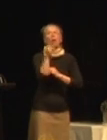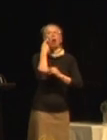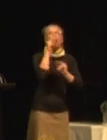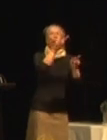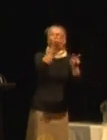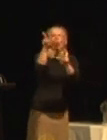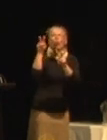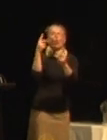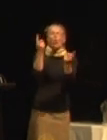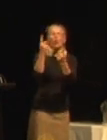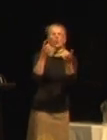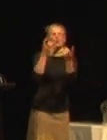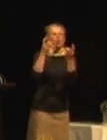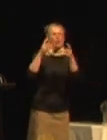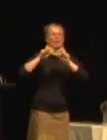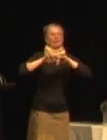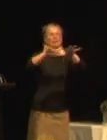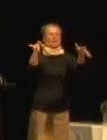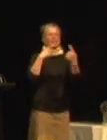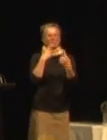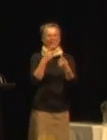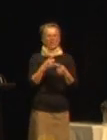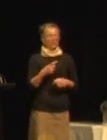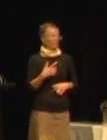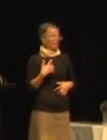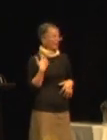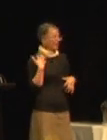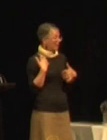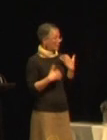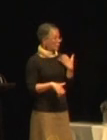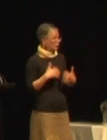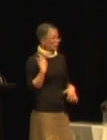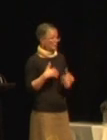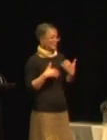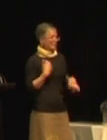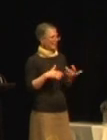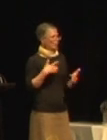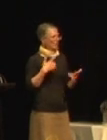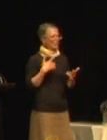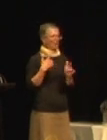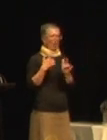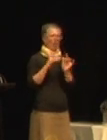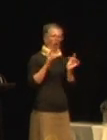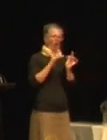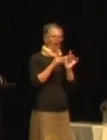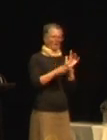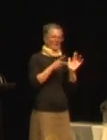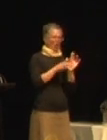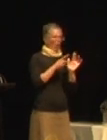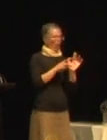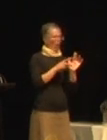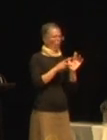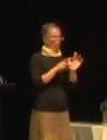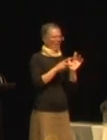it starts to get very, very interesting when you start combining this distant, high-scale online video thing with local